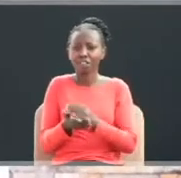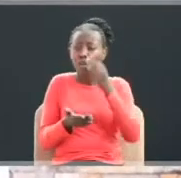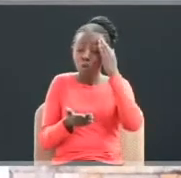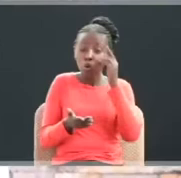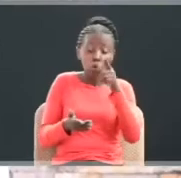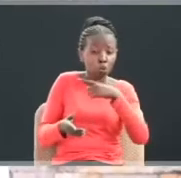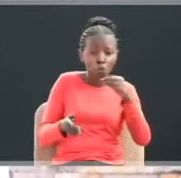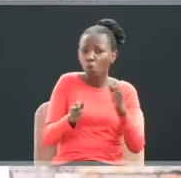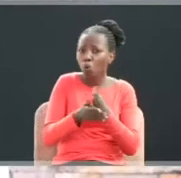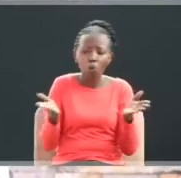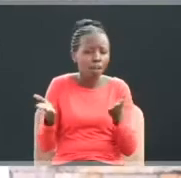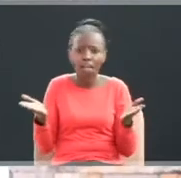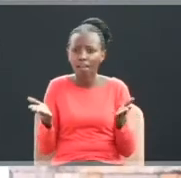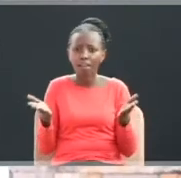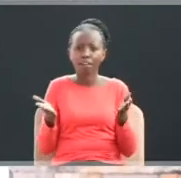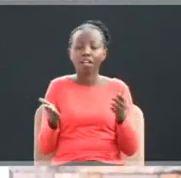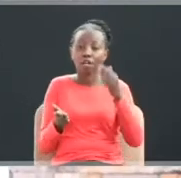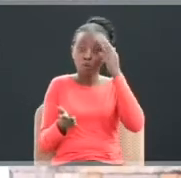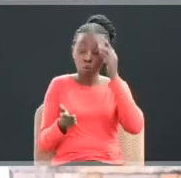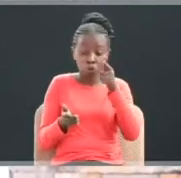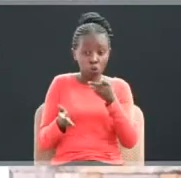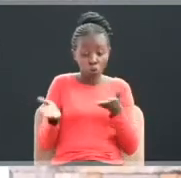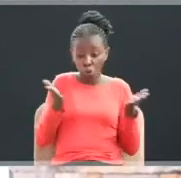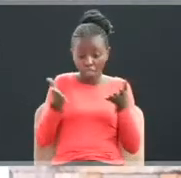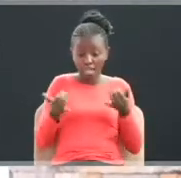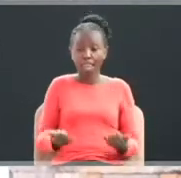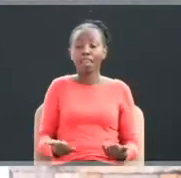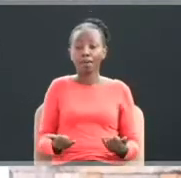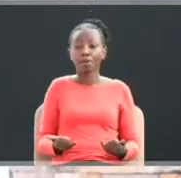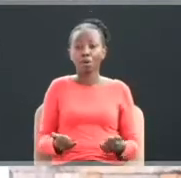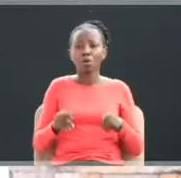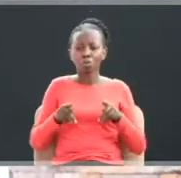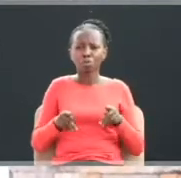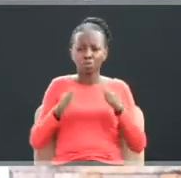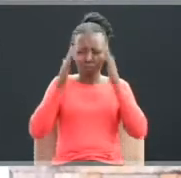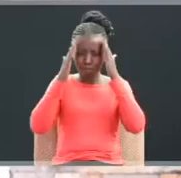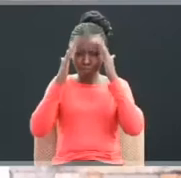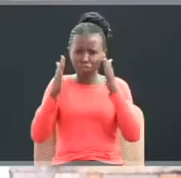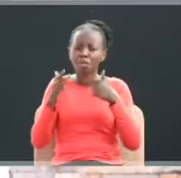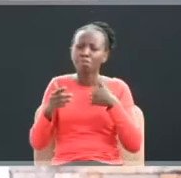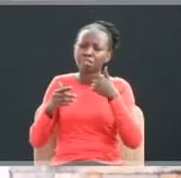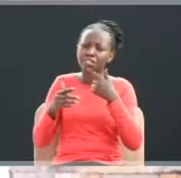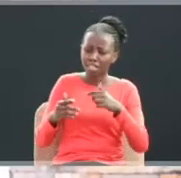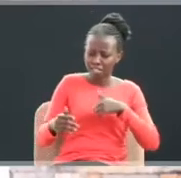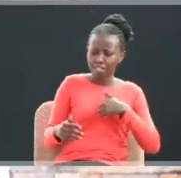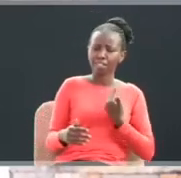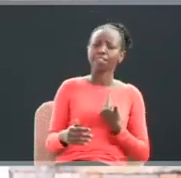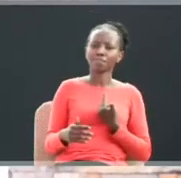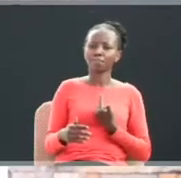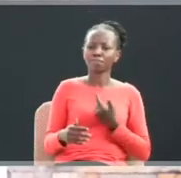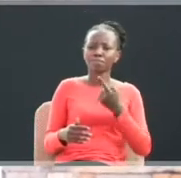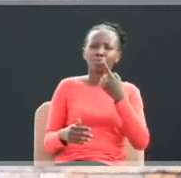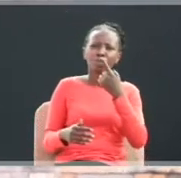going, and knowing where he is. You are always sober. I normally tell myself, one